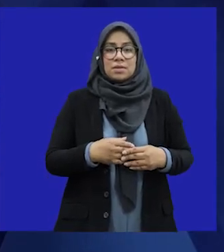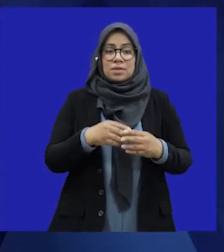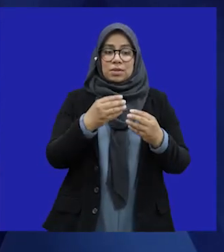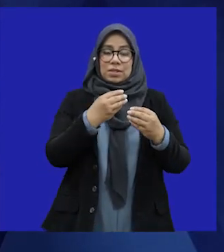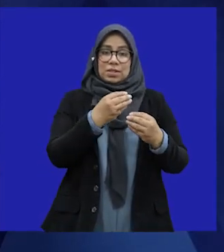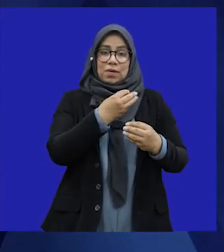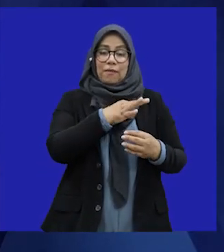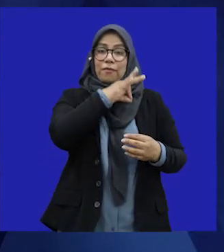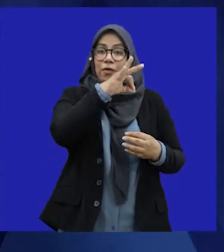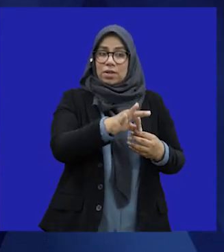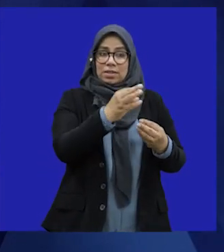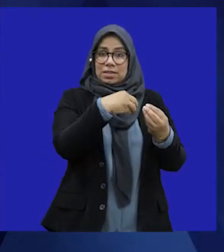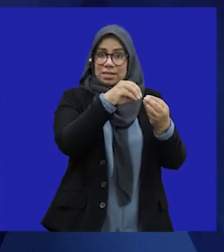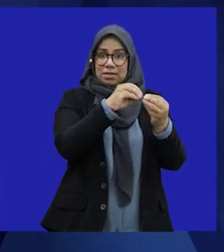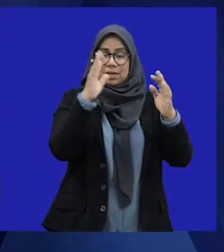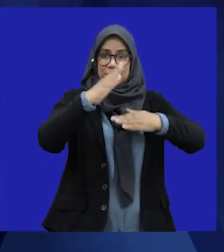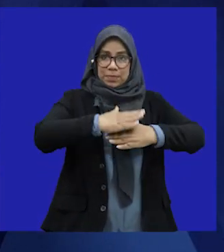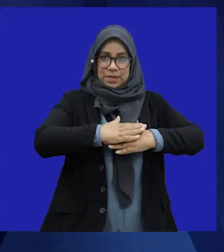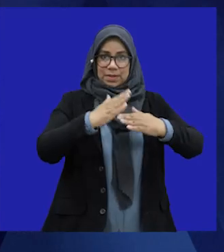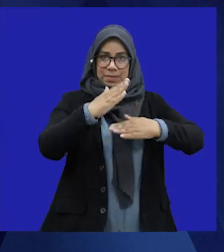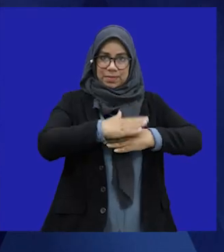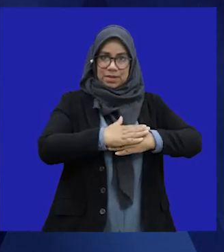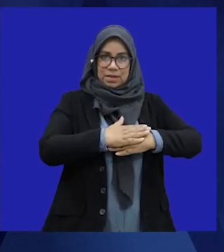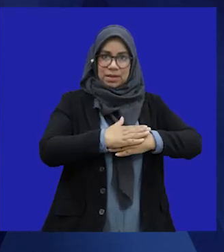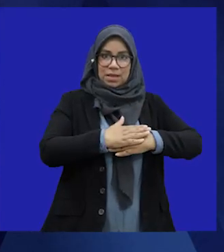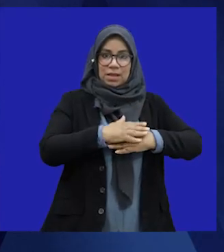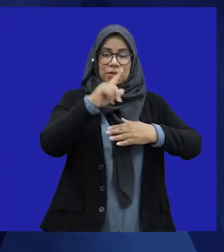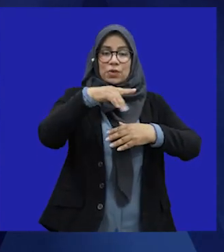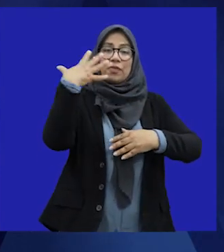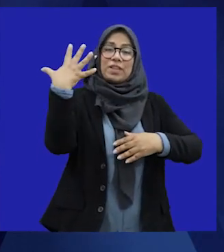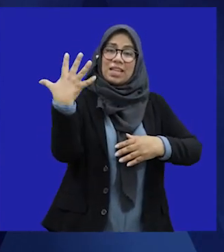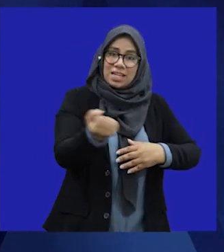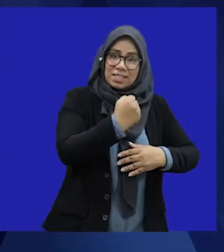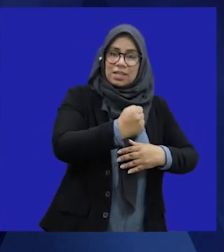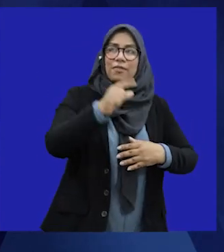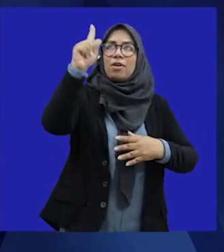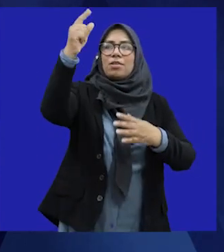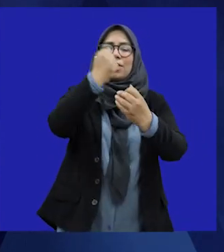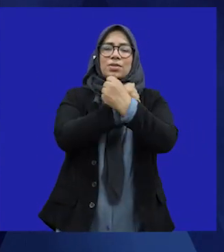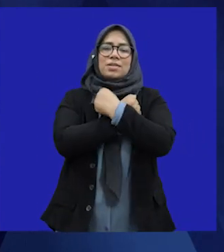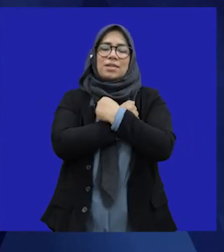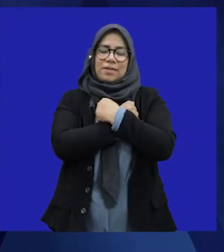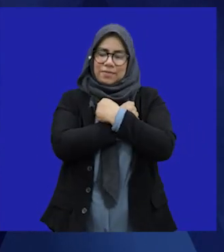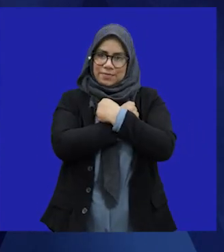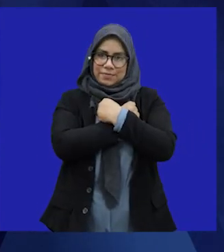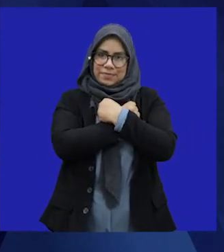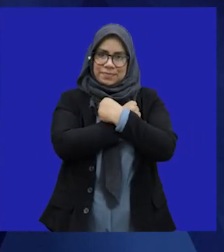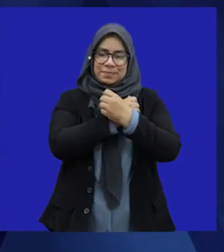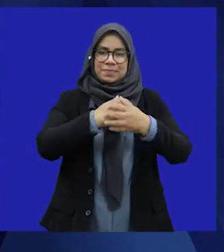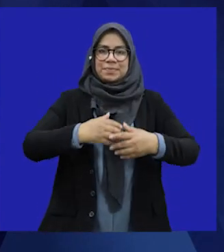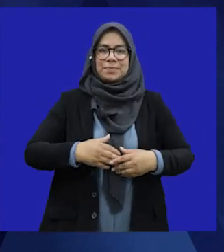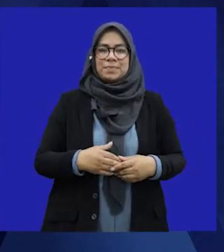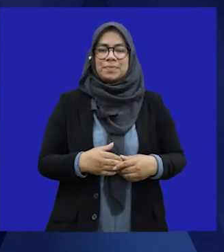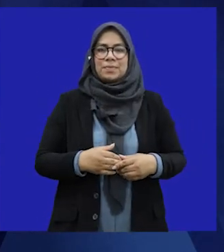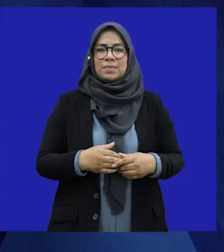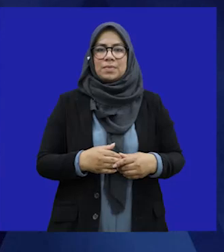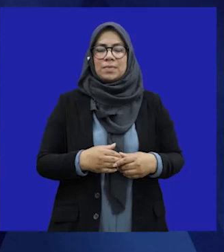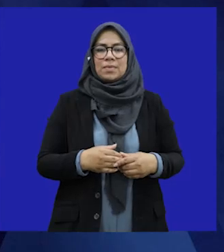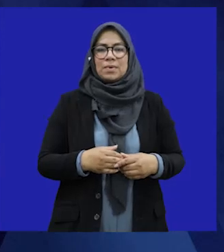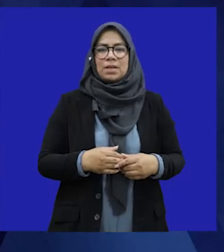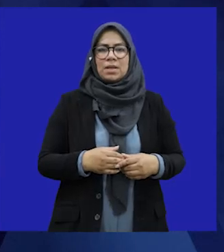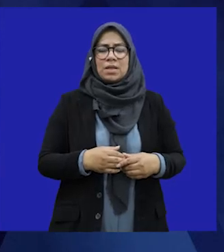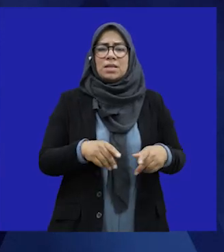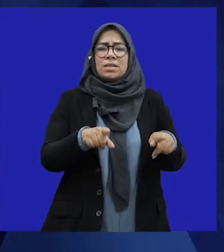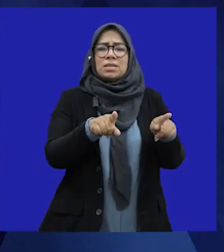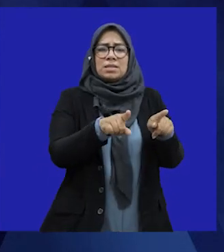through voluntary acts in achieving the love of Allah Azza wa Jal. Imam Bukhari